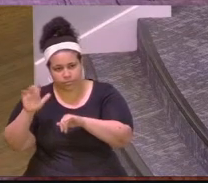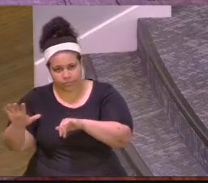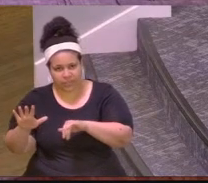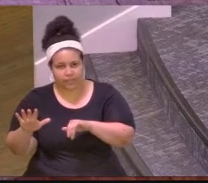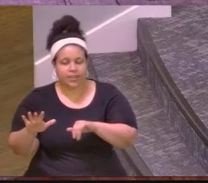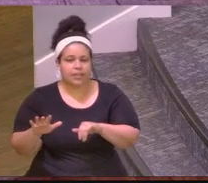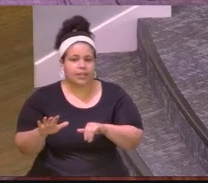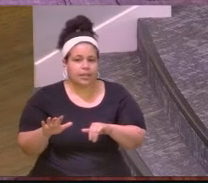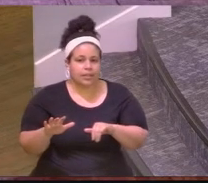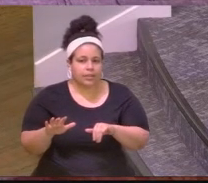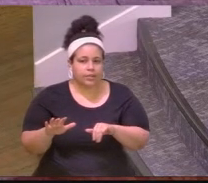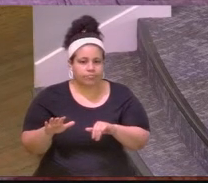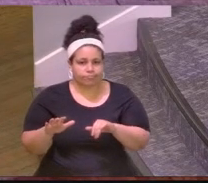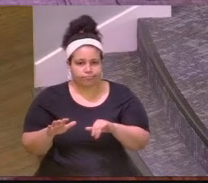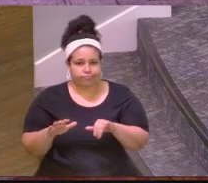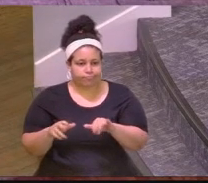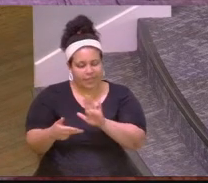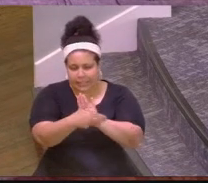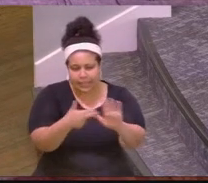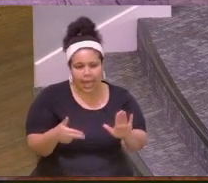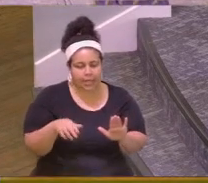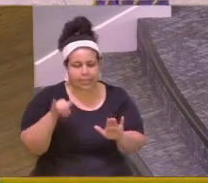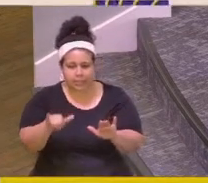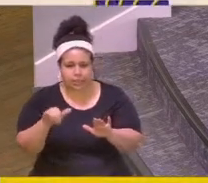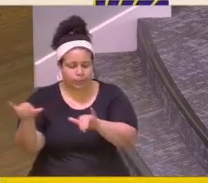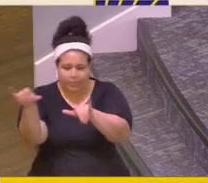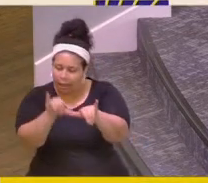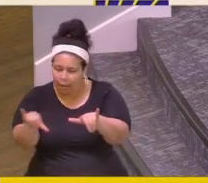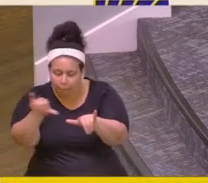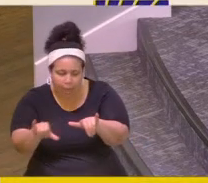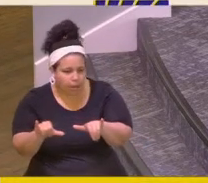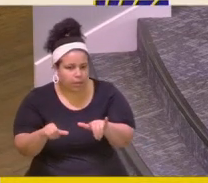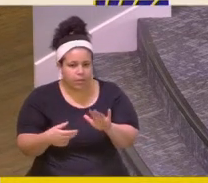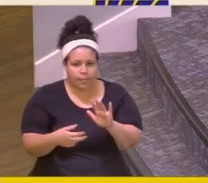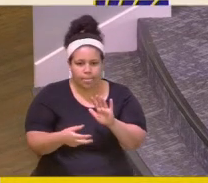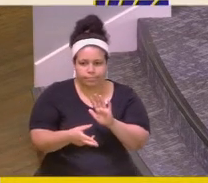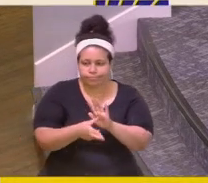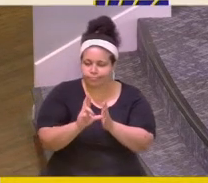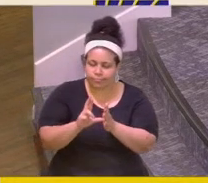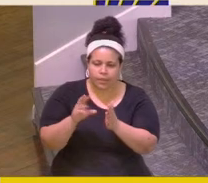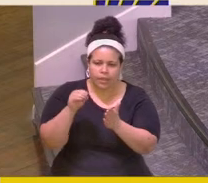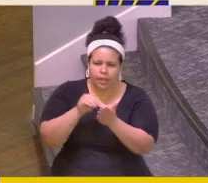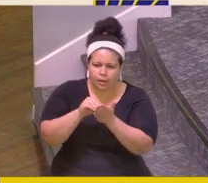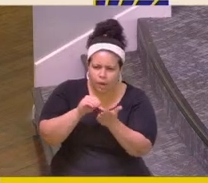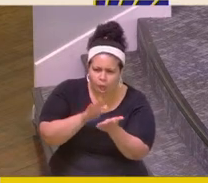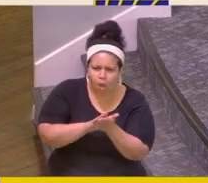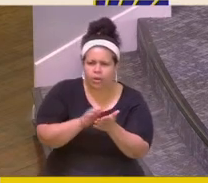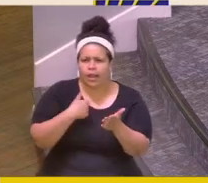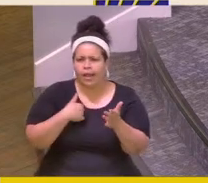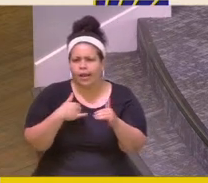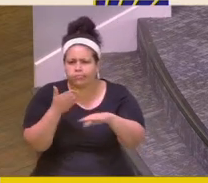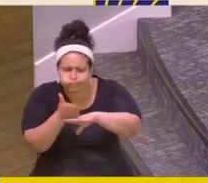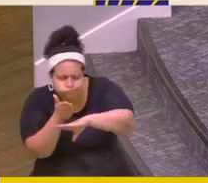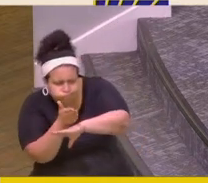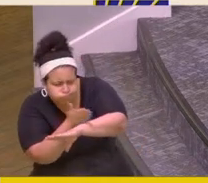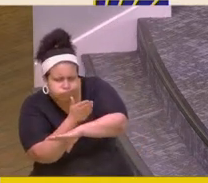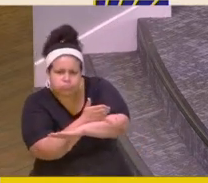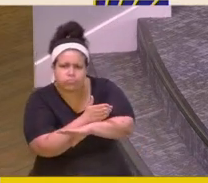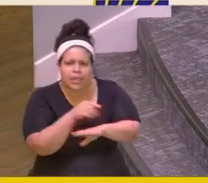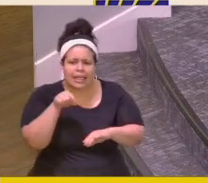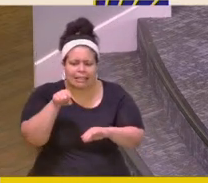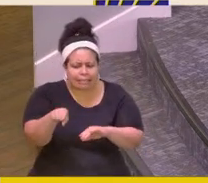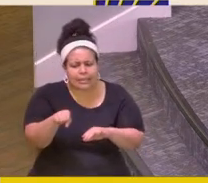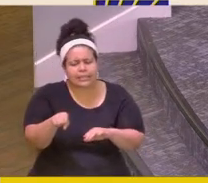initiating. The Cognia, the review team did note that the board had made measurable improvements in this area,